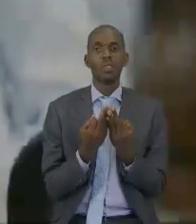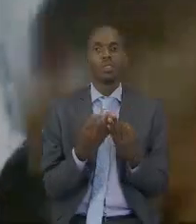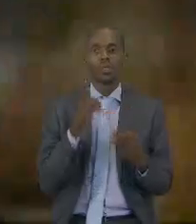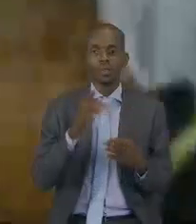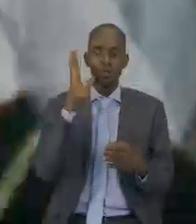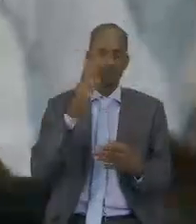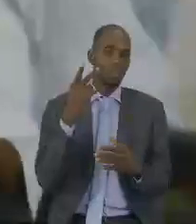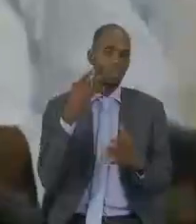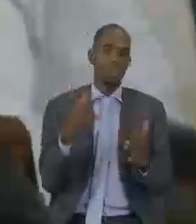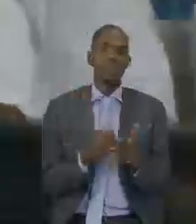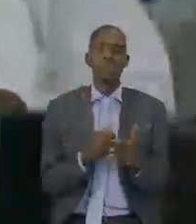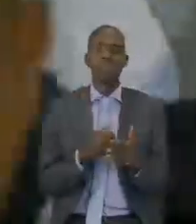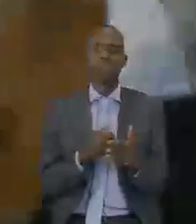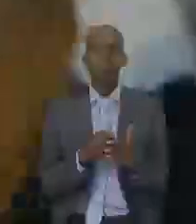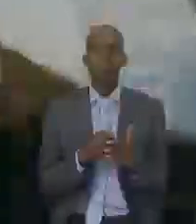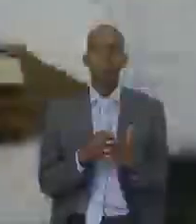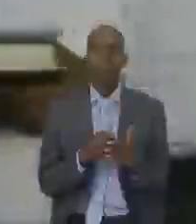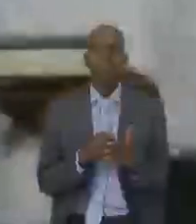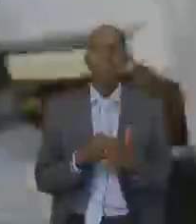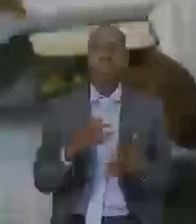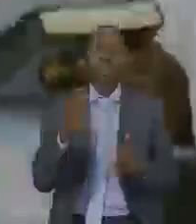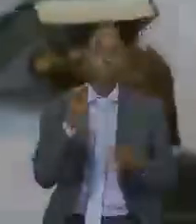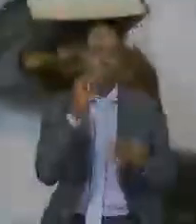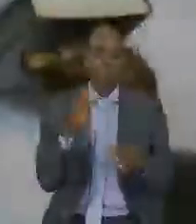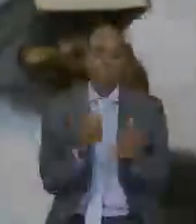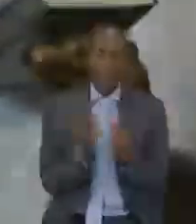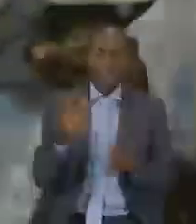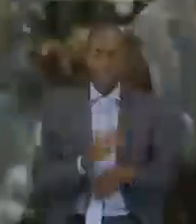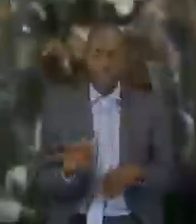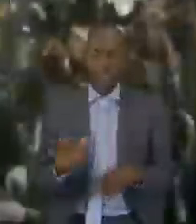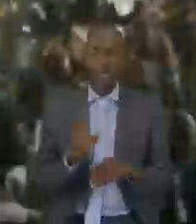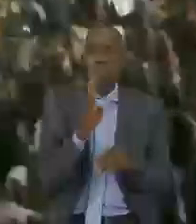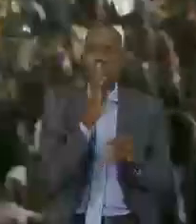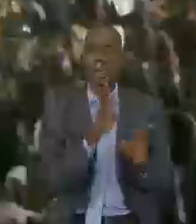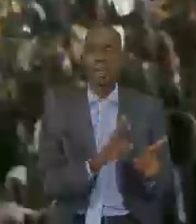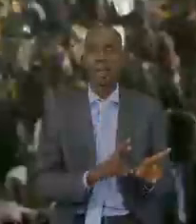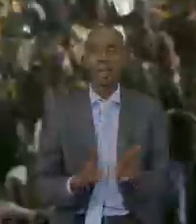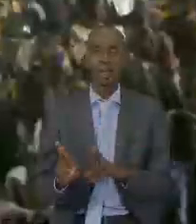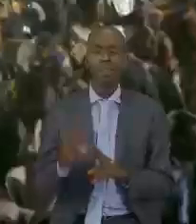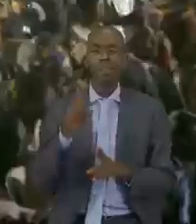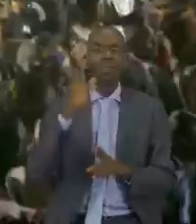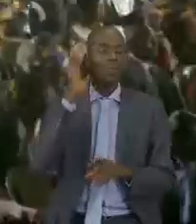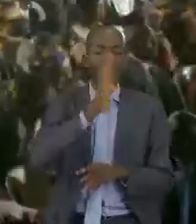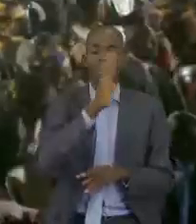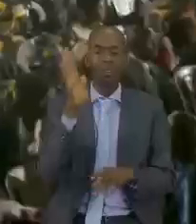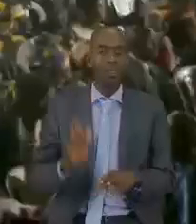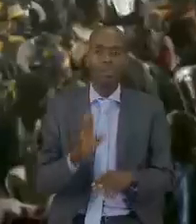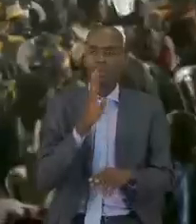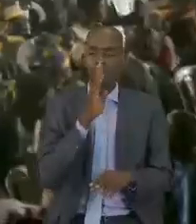see it. Barren women, get ready. you will never be barren